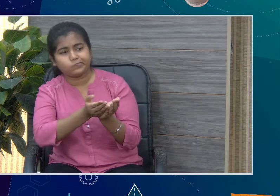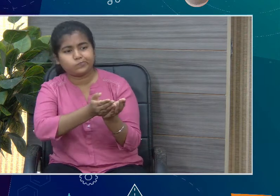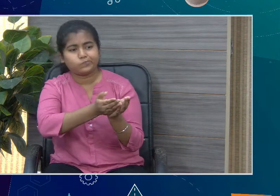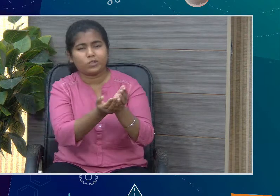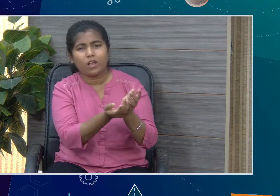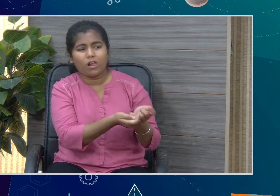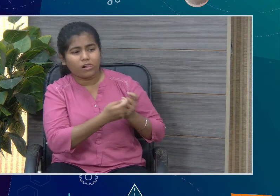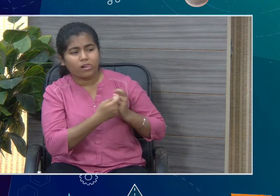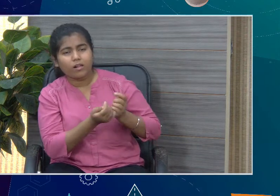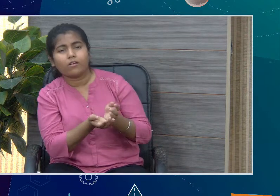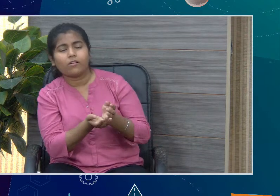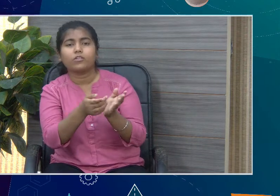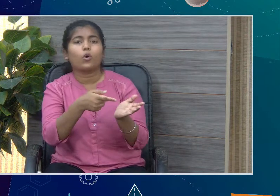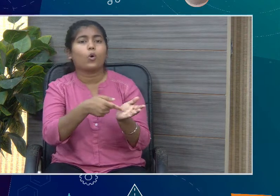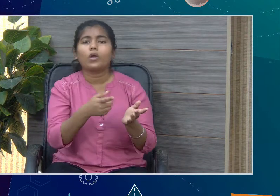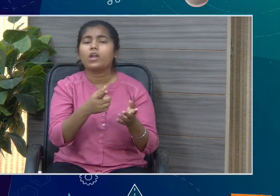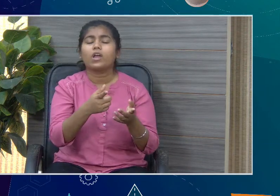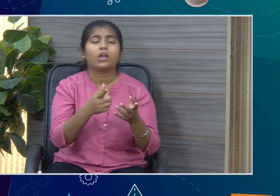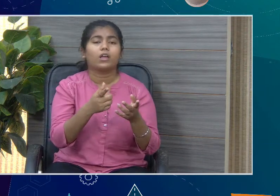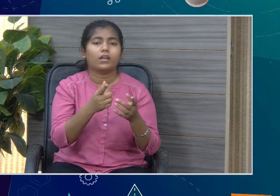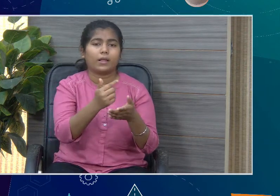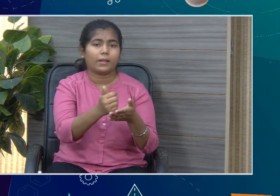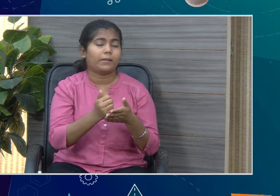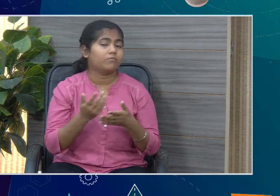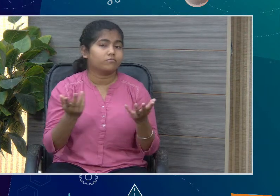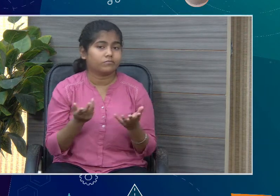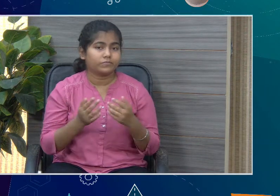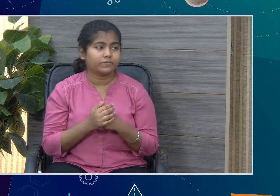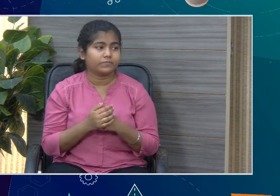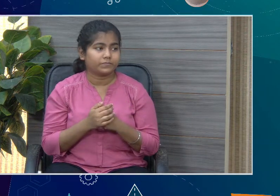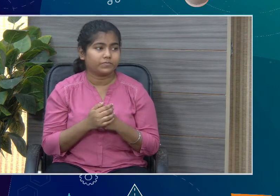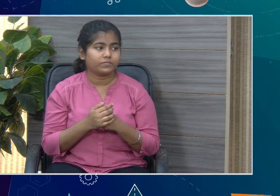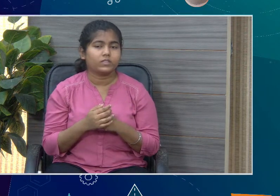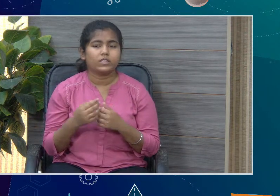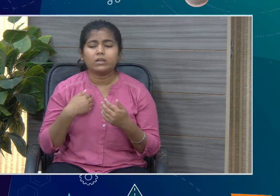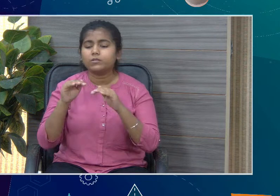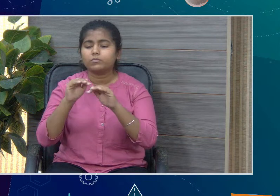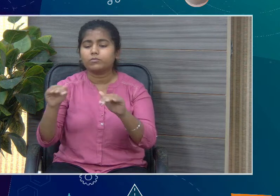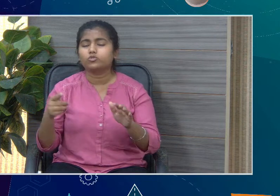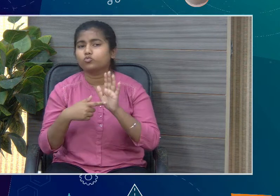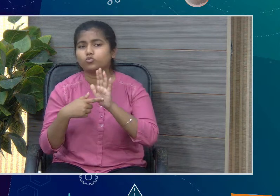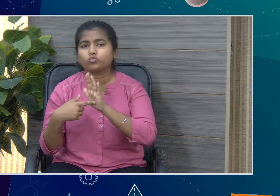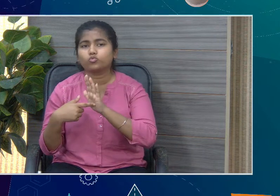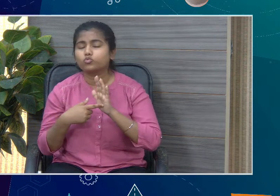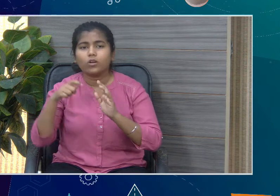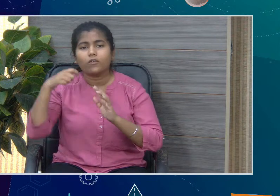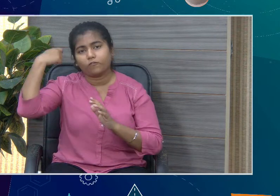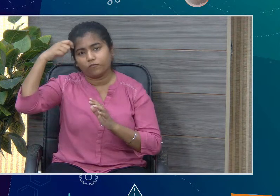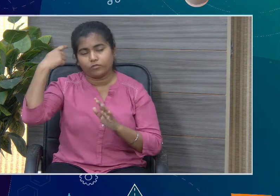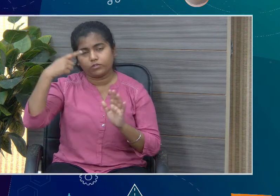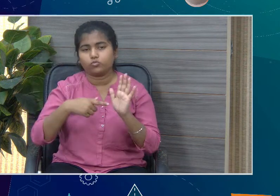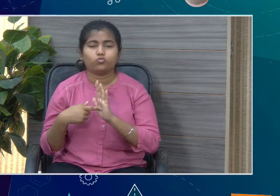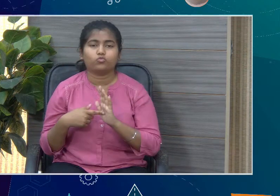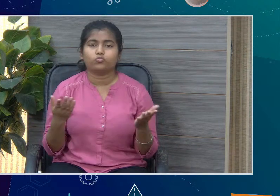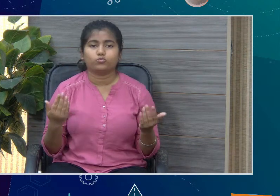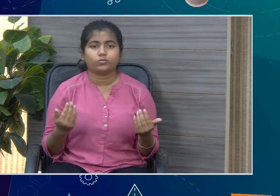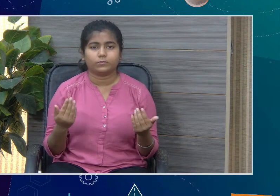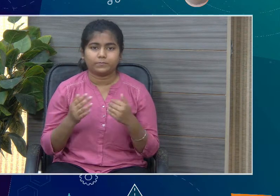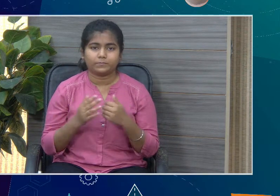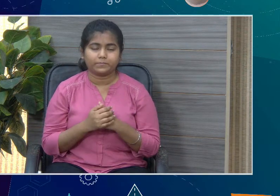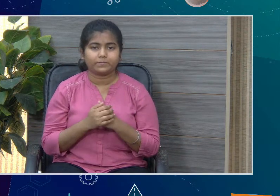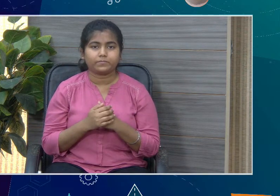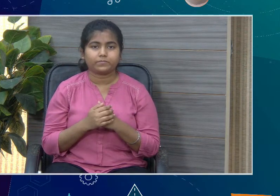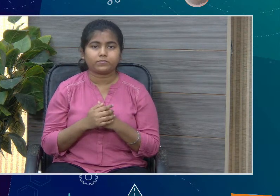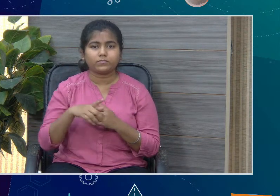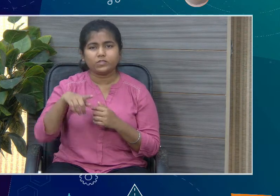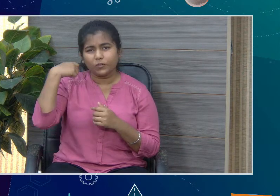sails, they help. For our students, we can show it on the video as well. Okay. So, in